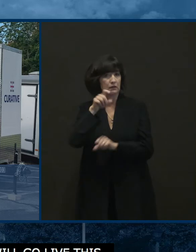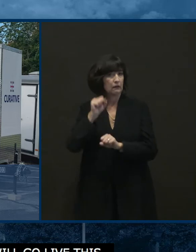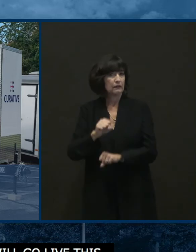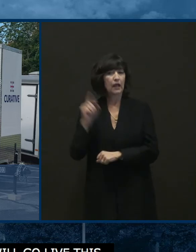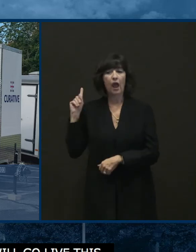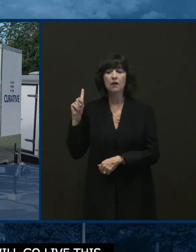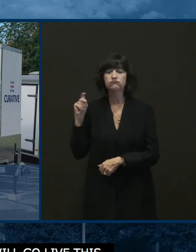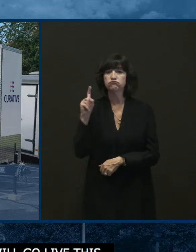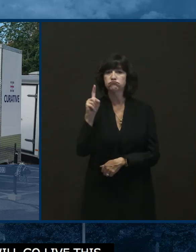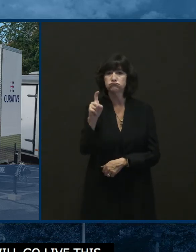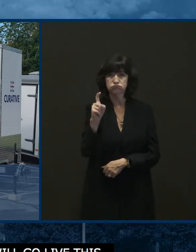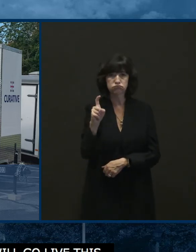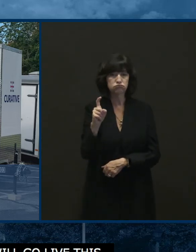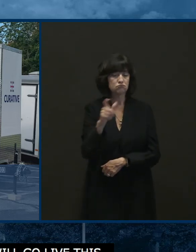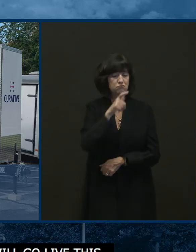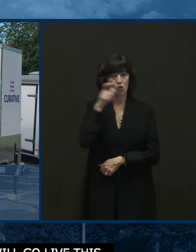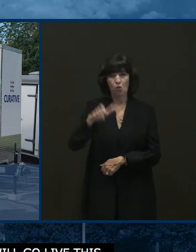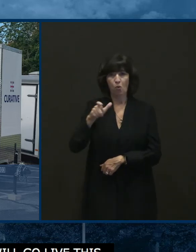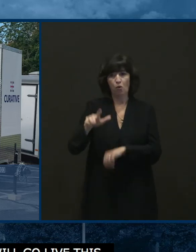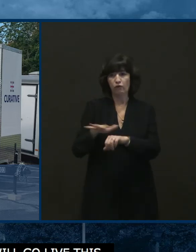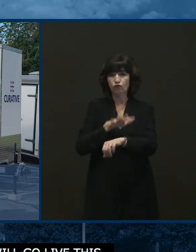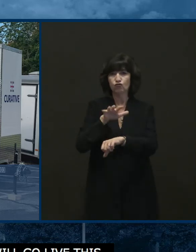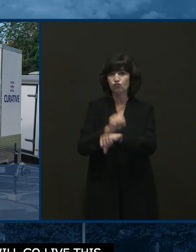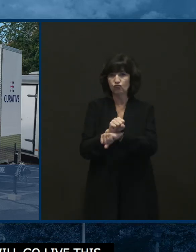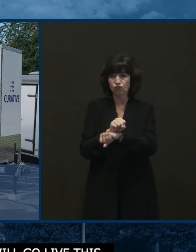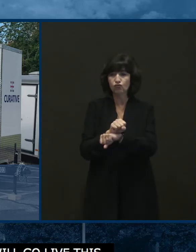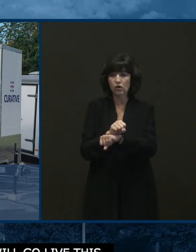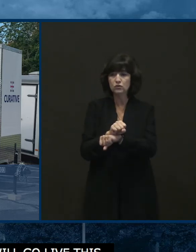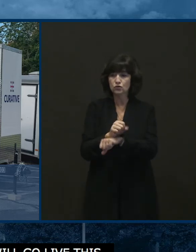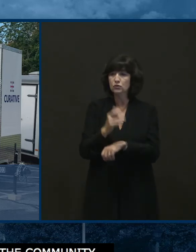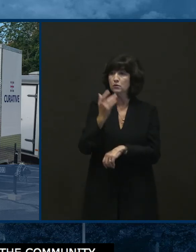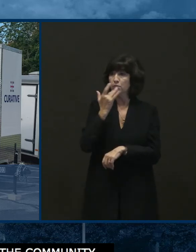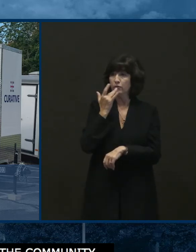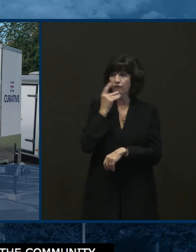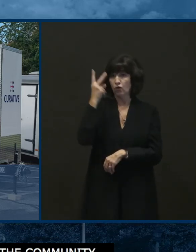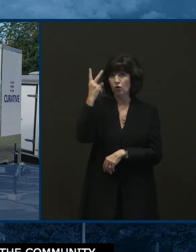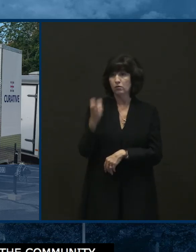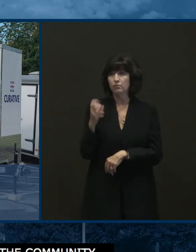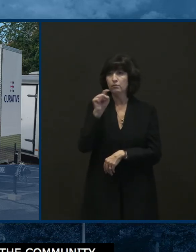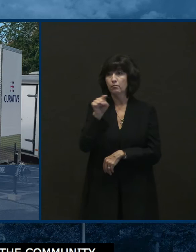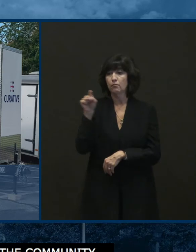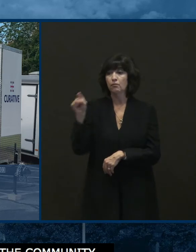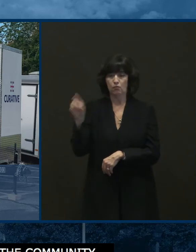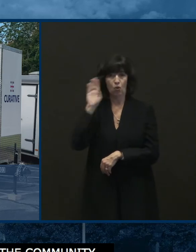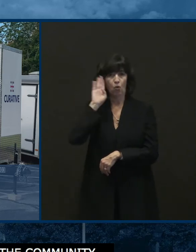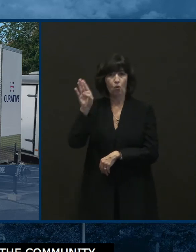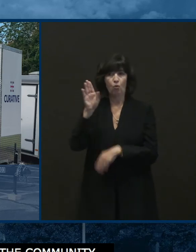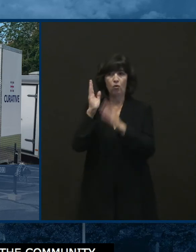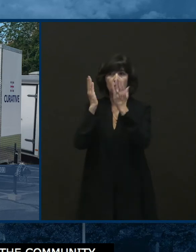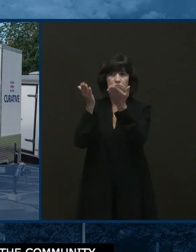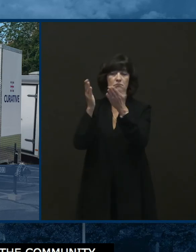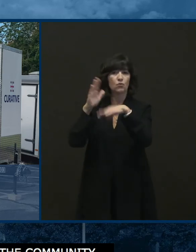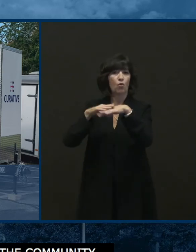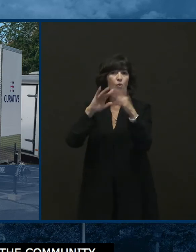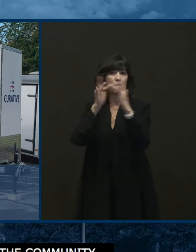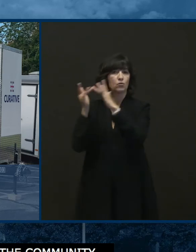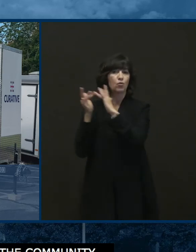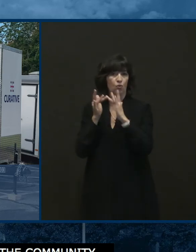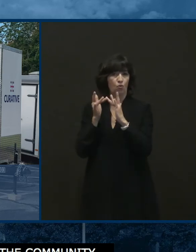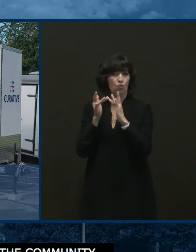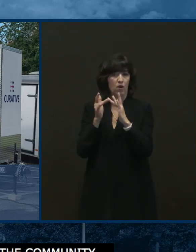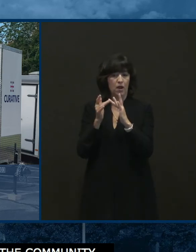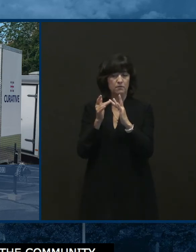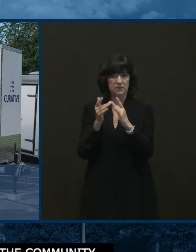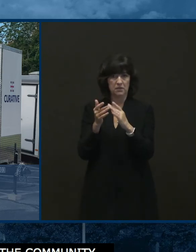walk-up reservations are not required, but are preferred as well. Both of these sites will be on the website by the close of business today, and we're